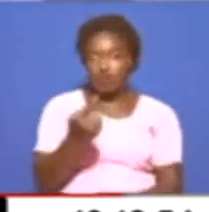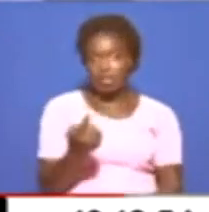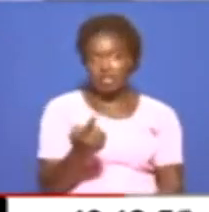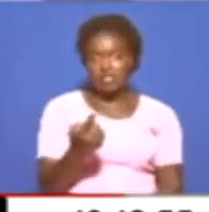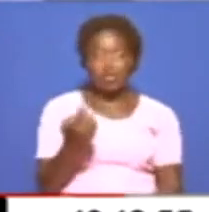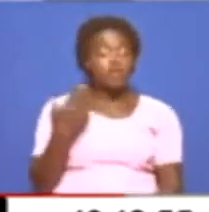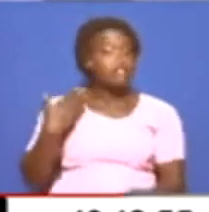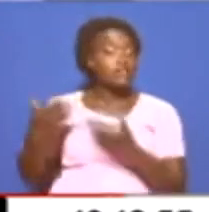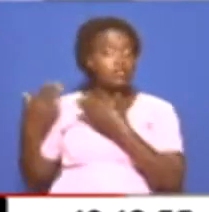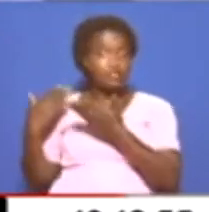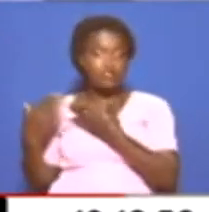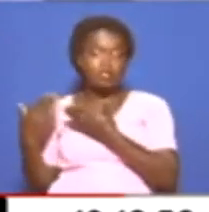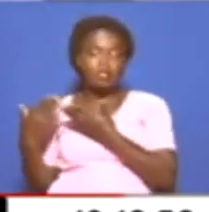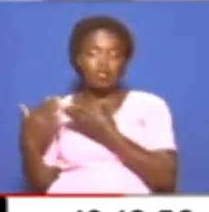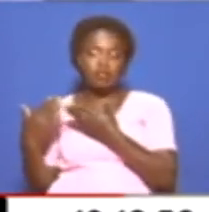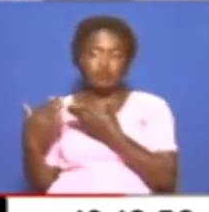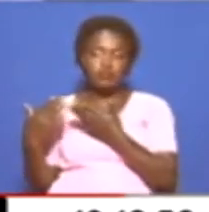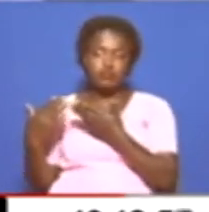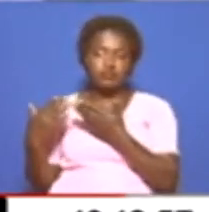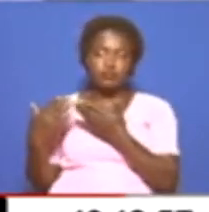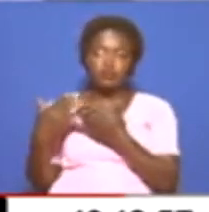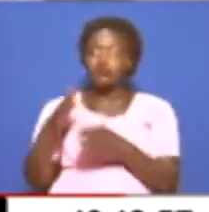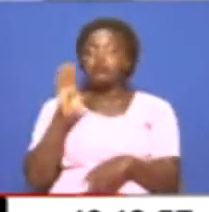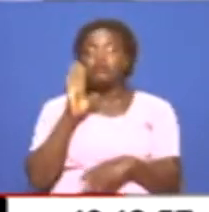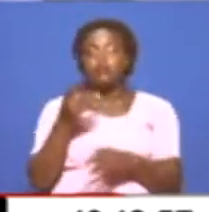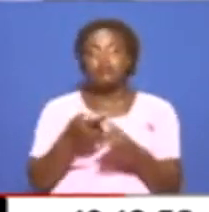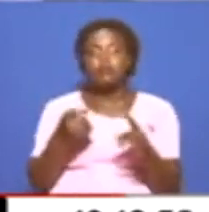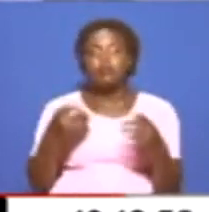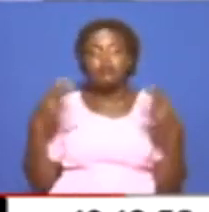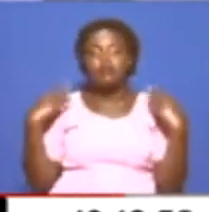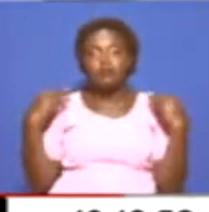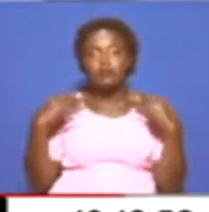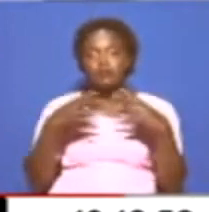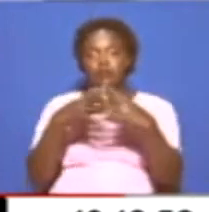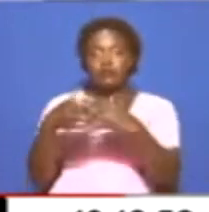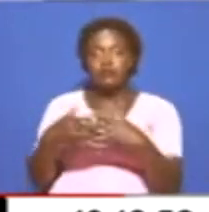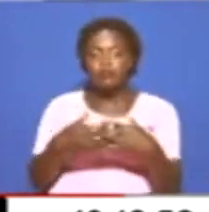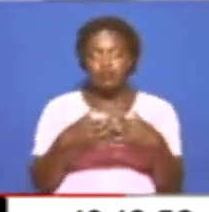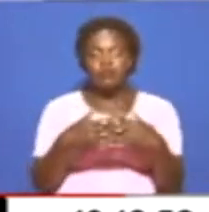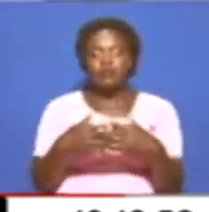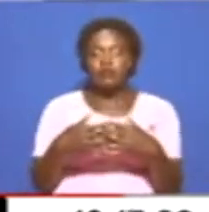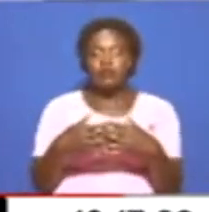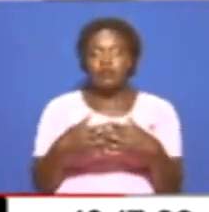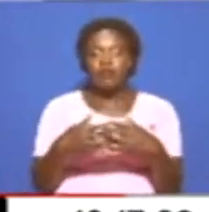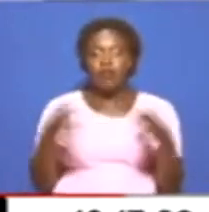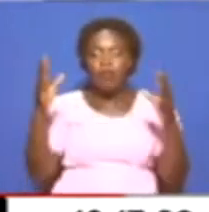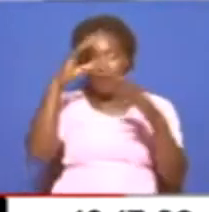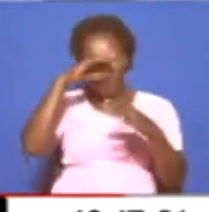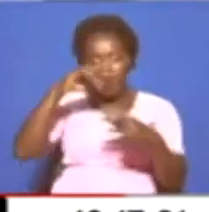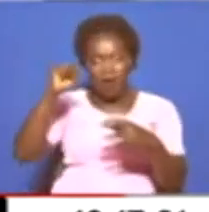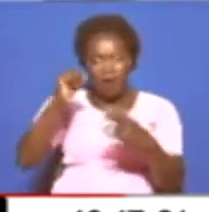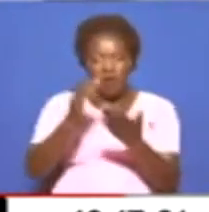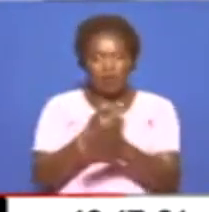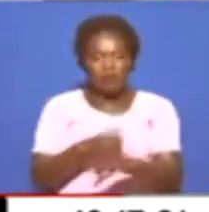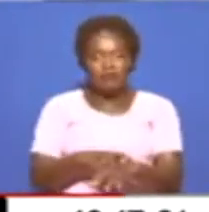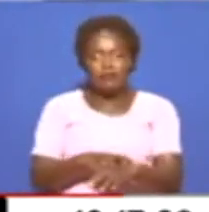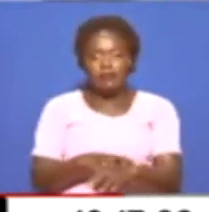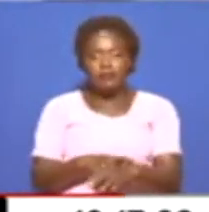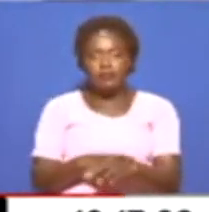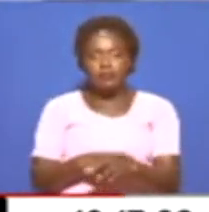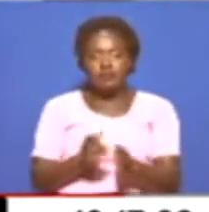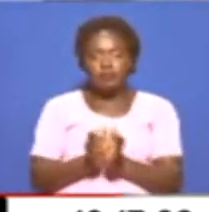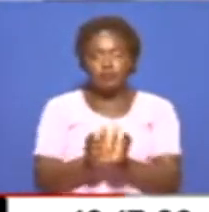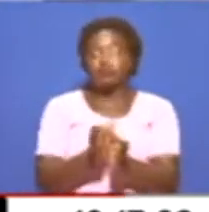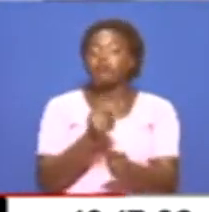historically, we borrowed them from the practice in America, mm-hmm. where the president was at some time forced to do